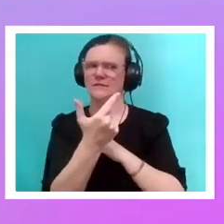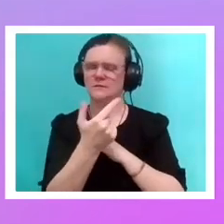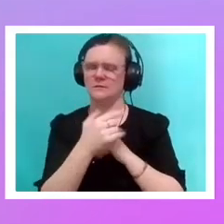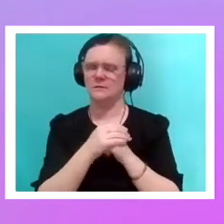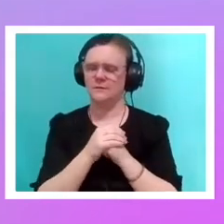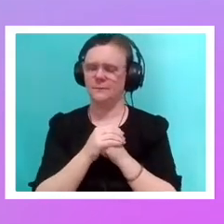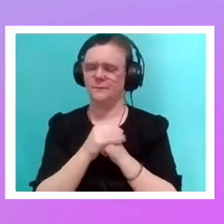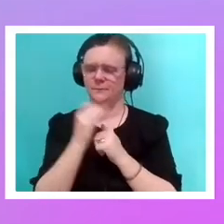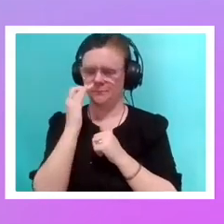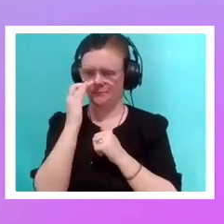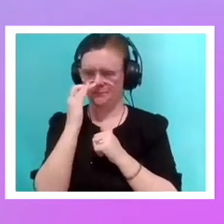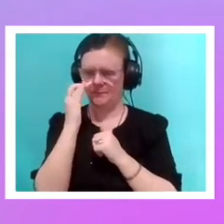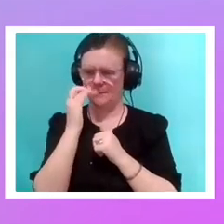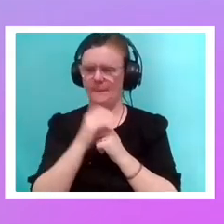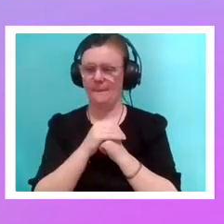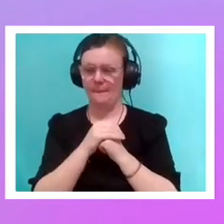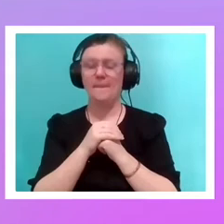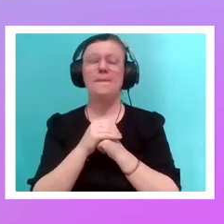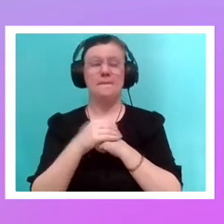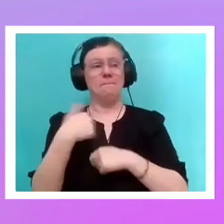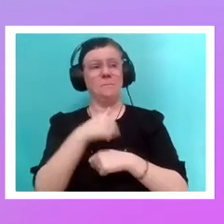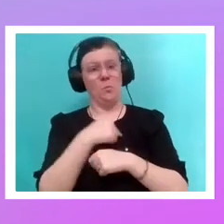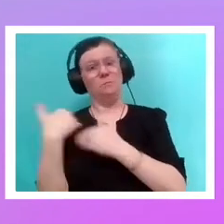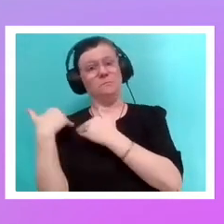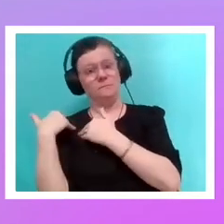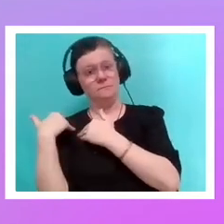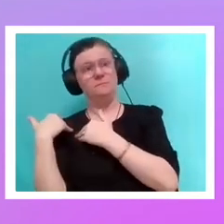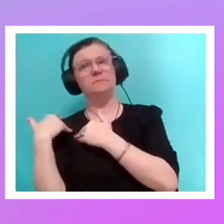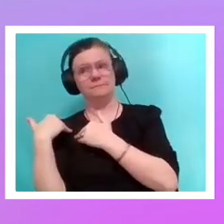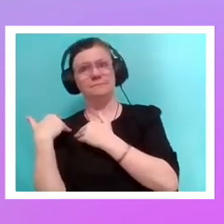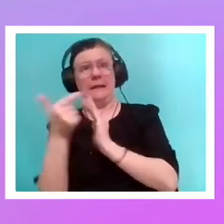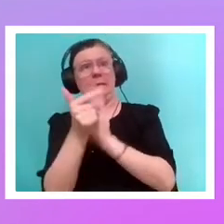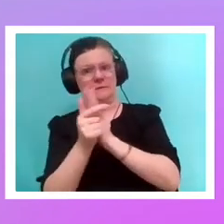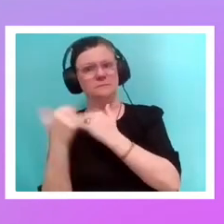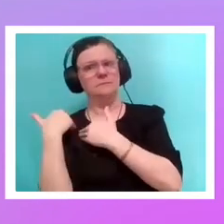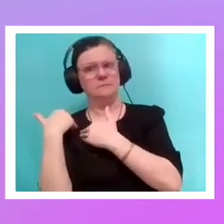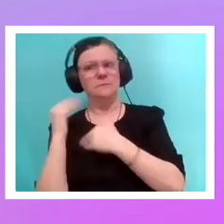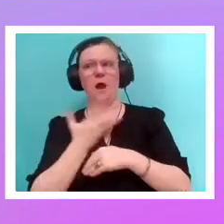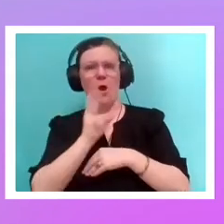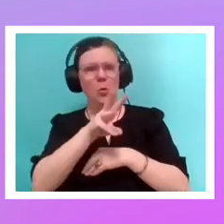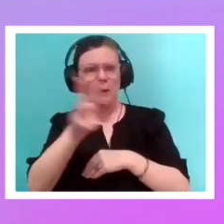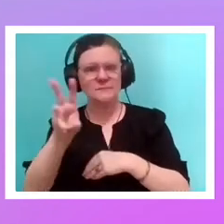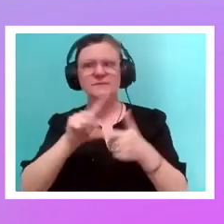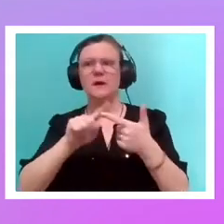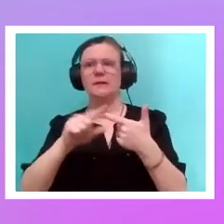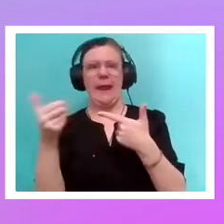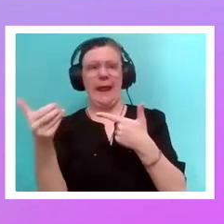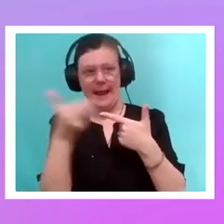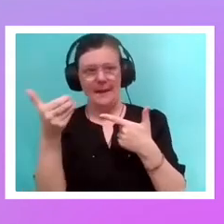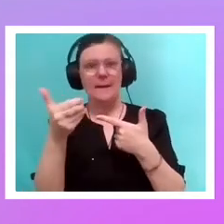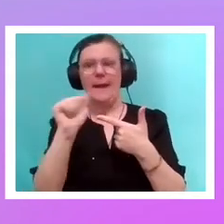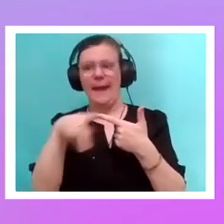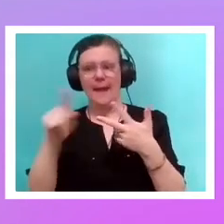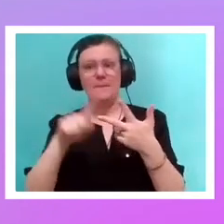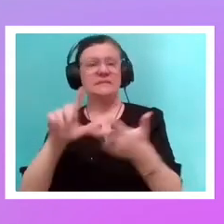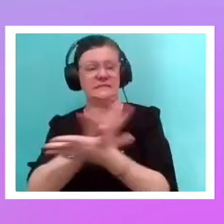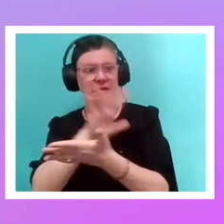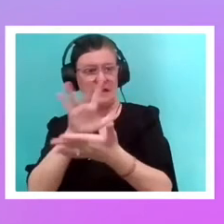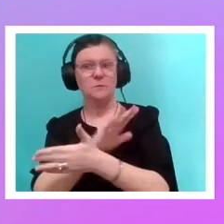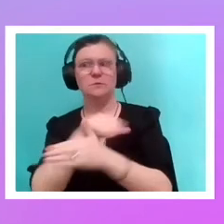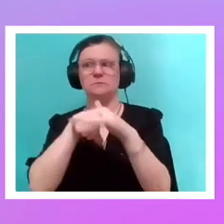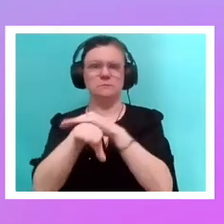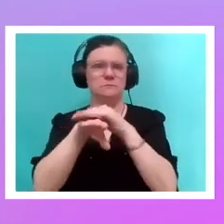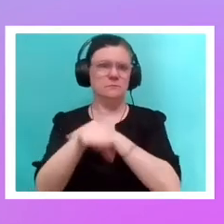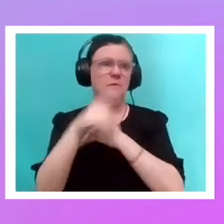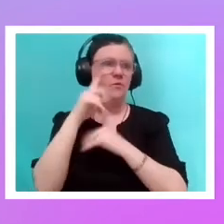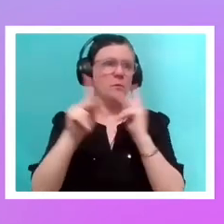that public sector organisations have a legal obligation to make their websites and mobile apps and documents accessible to